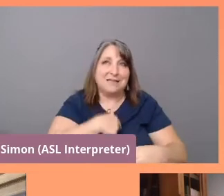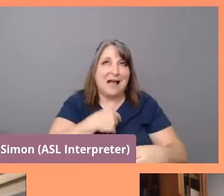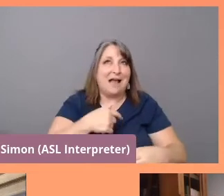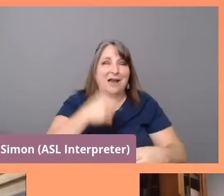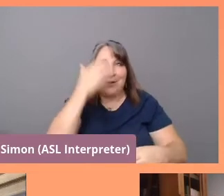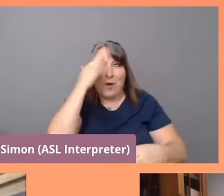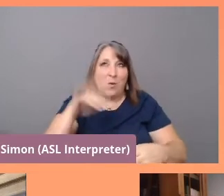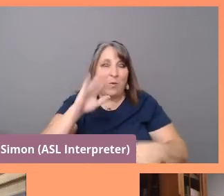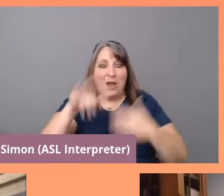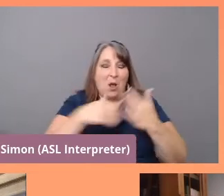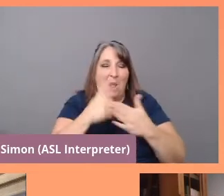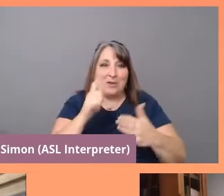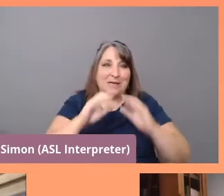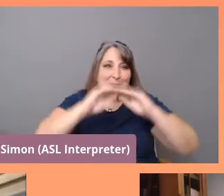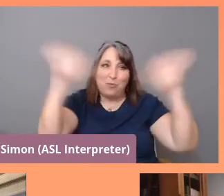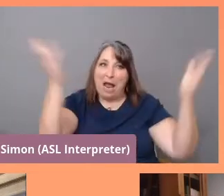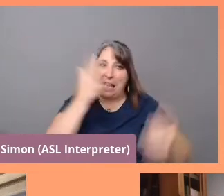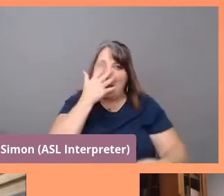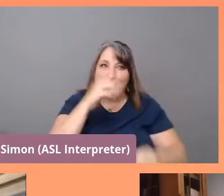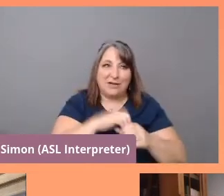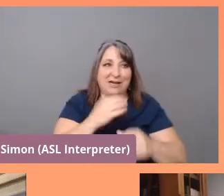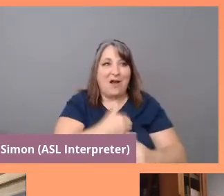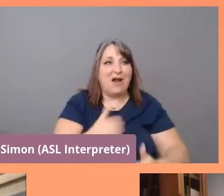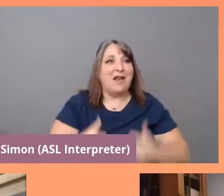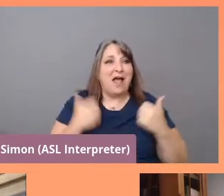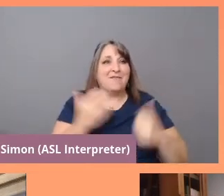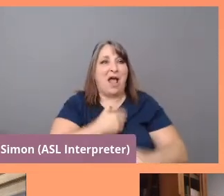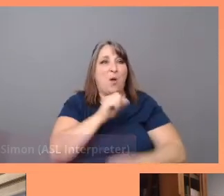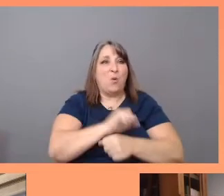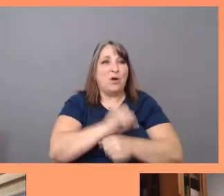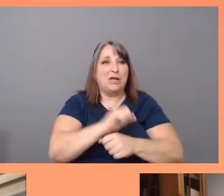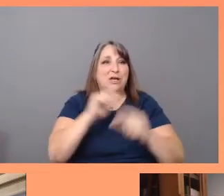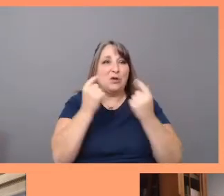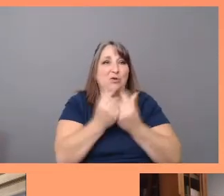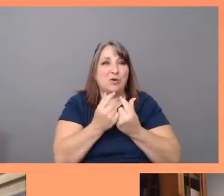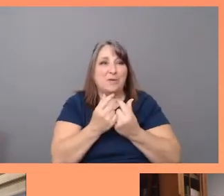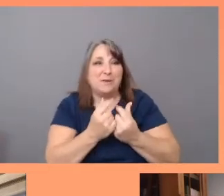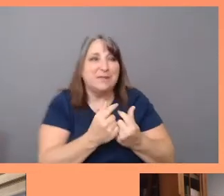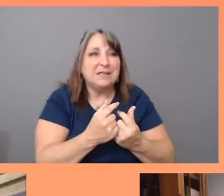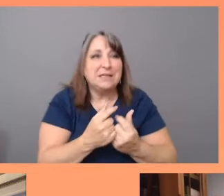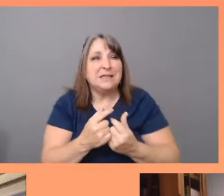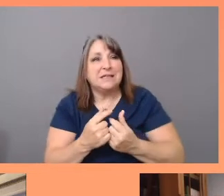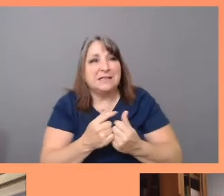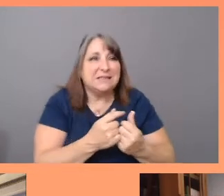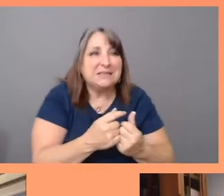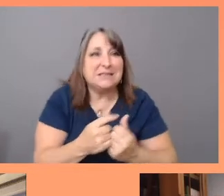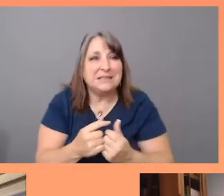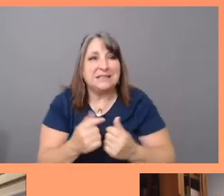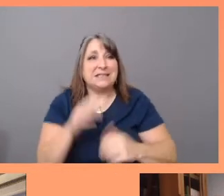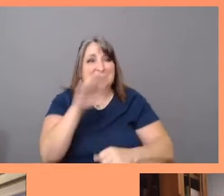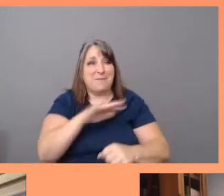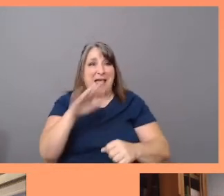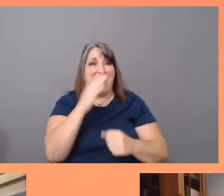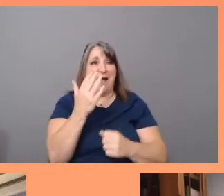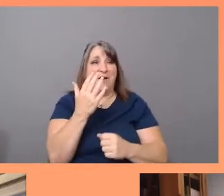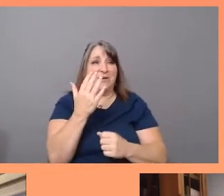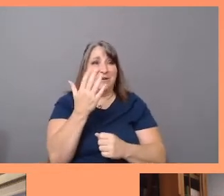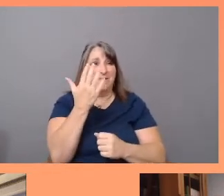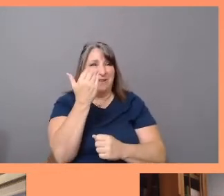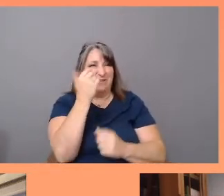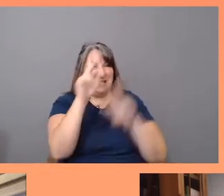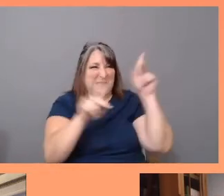lives. So our working group is about 15 people. Somebody helpful is going to drop all those names in the chat so you can see them. We're a mix